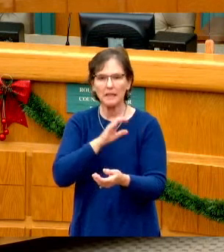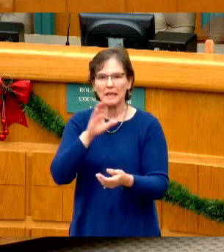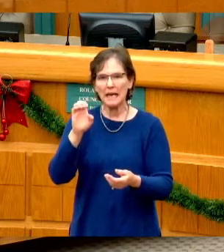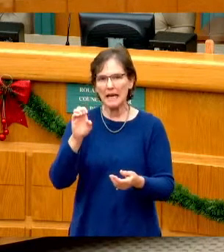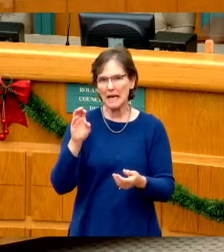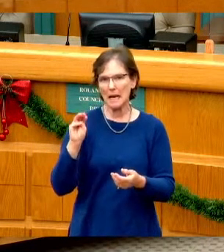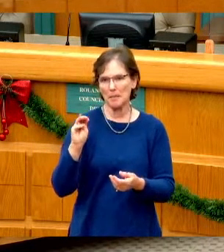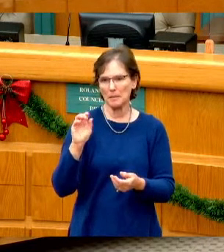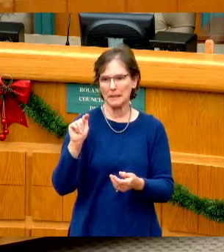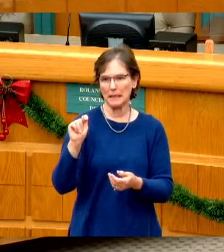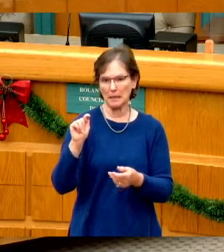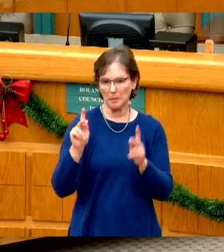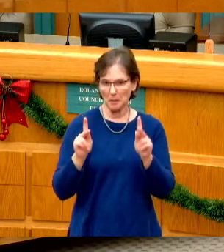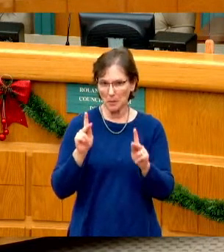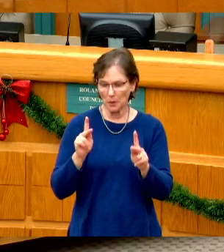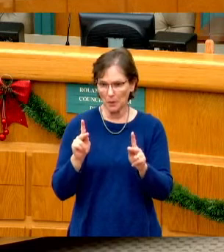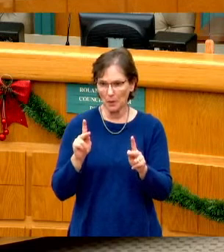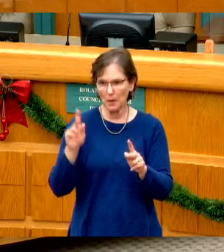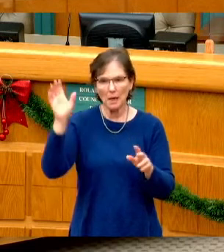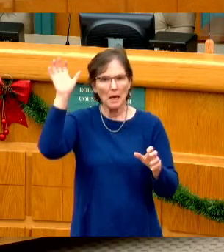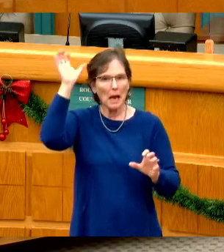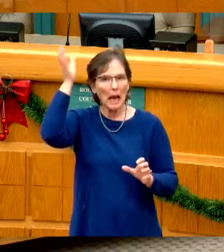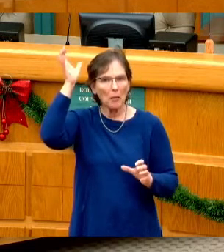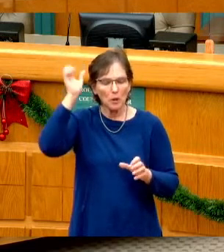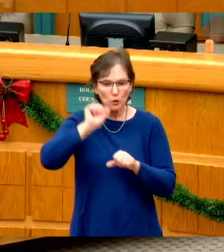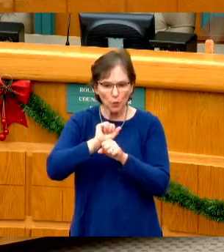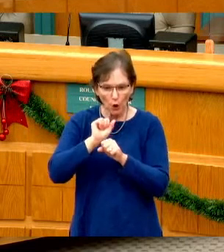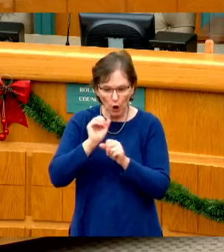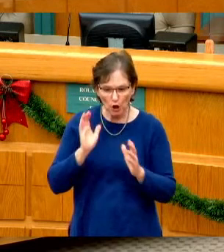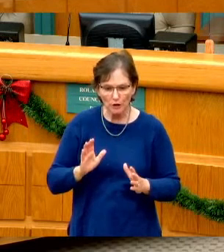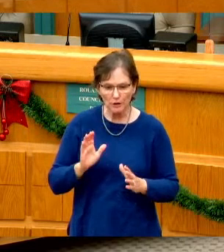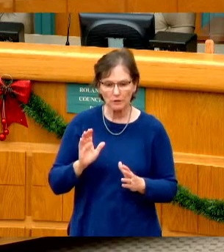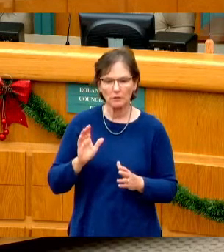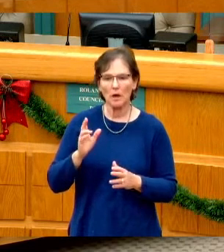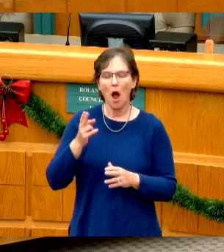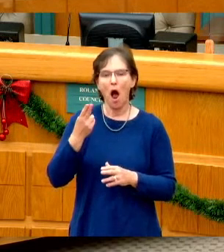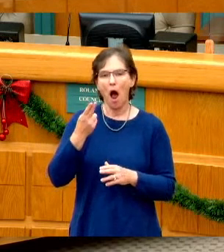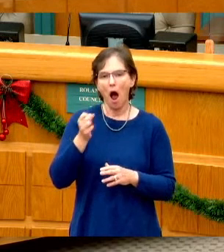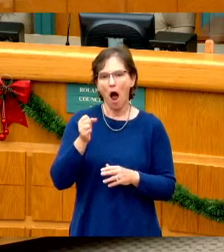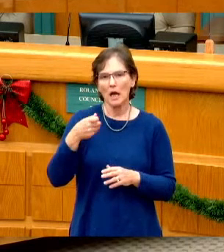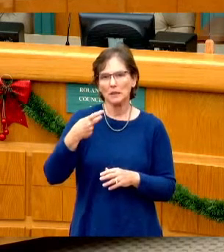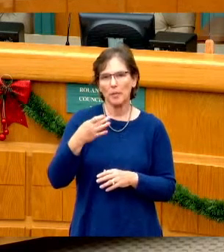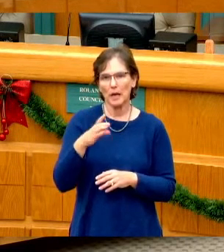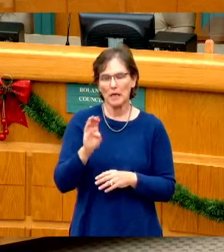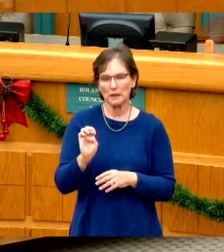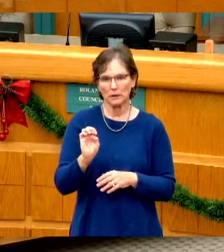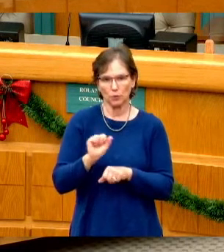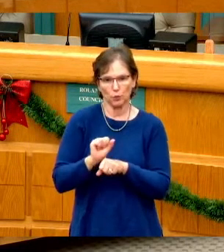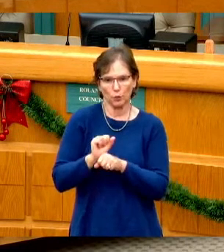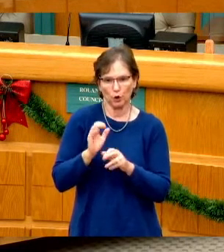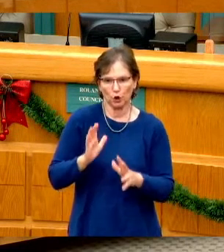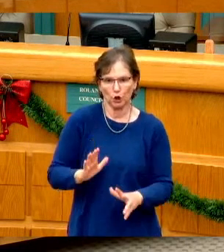well as healthcare workers working in hospice and with vulnerable populations.